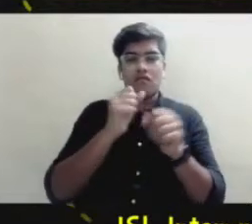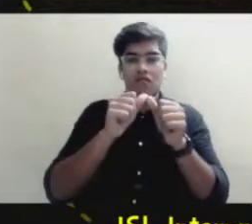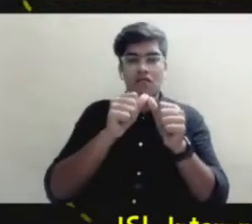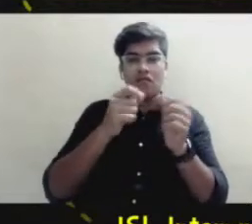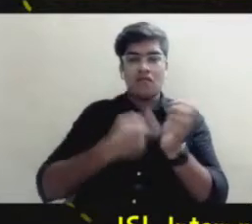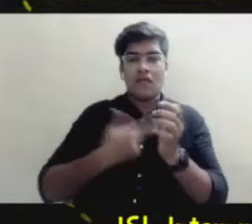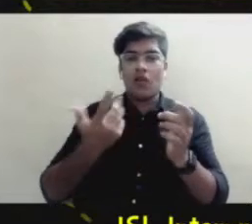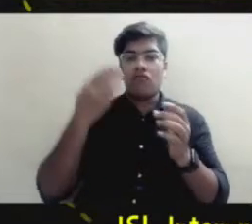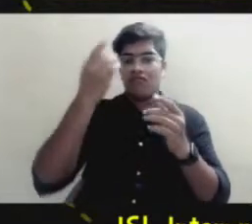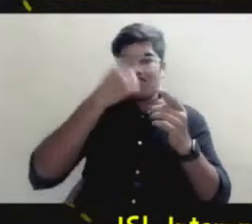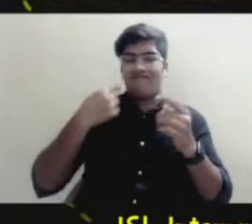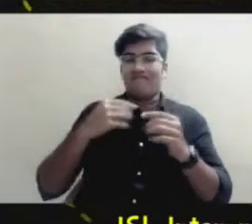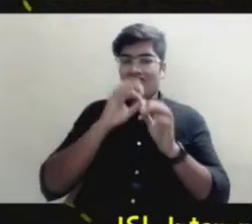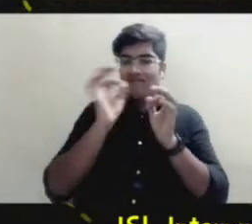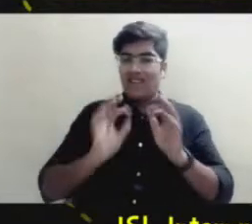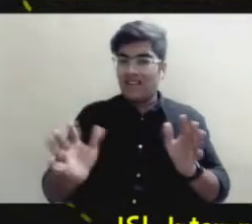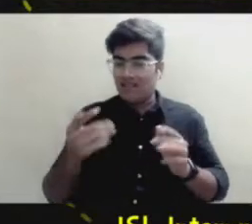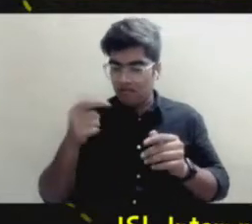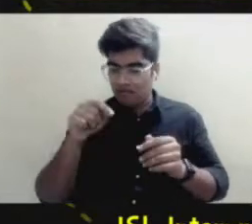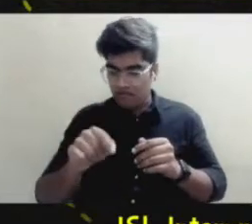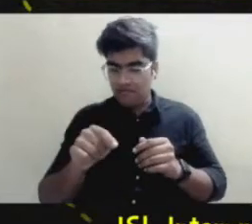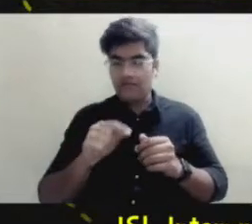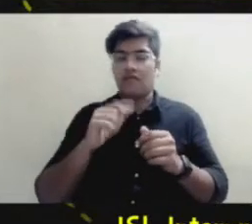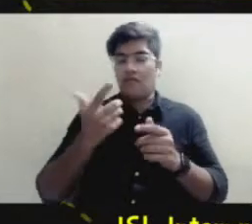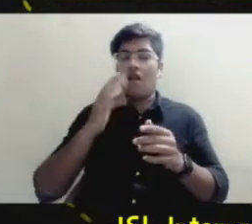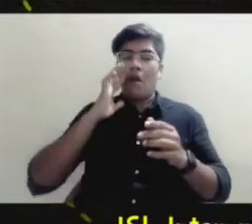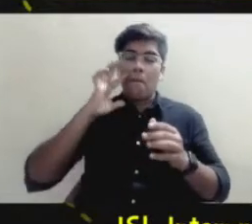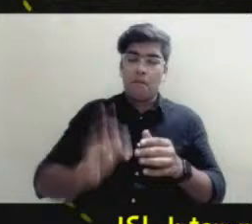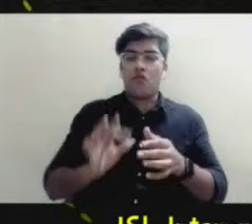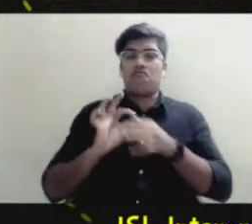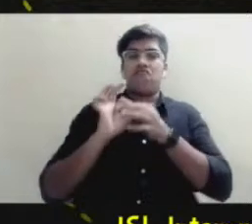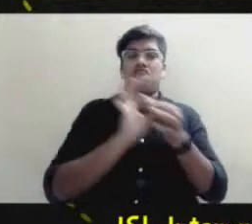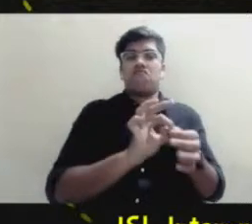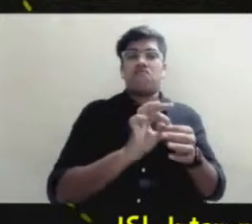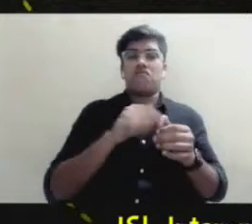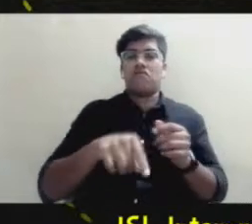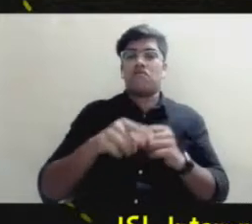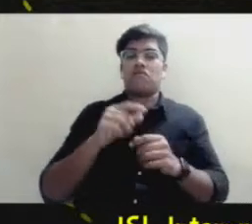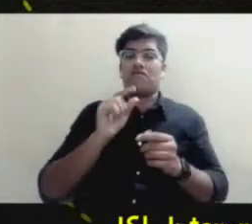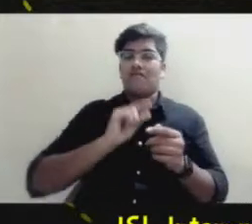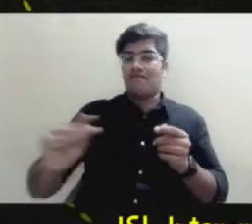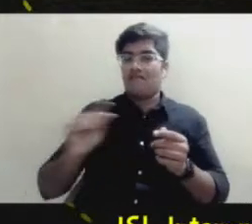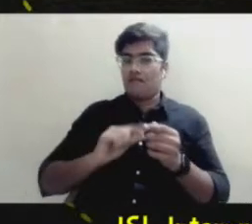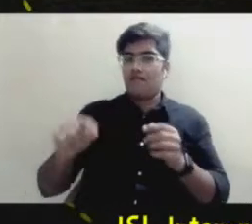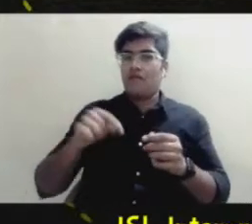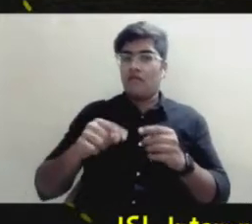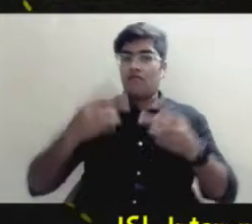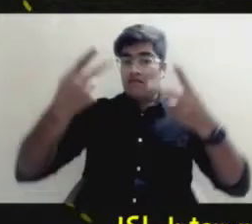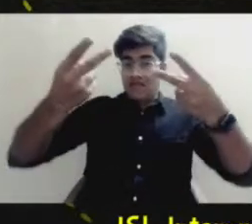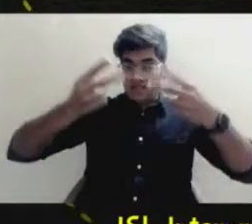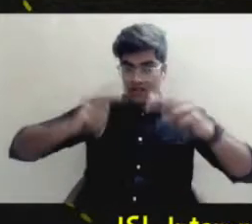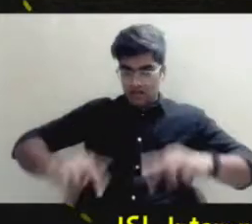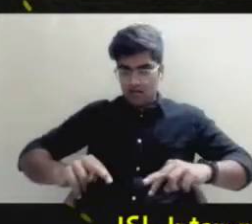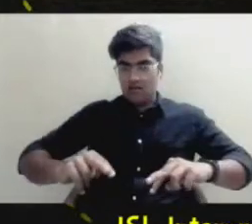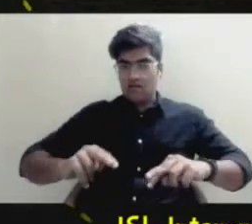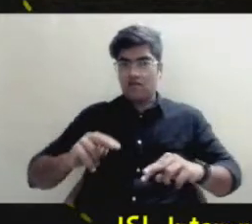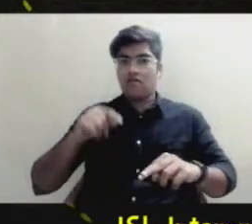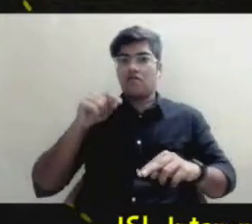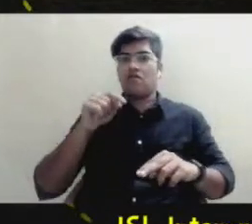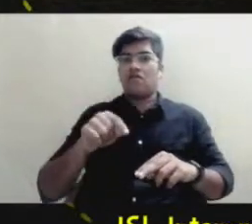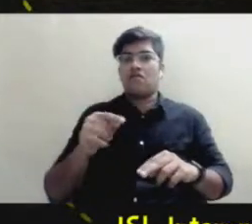lyrics. So something which perhaps if you translate into English would turn out to be